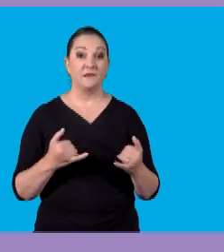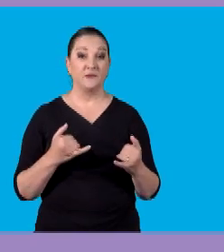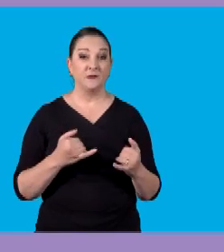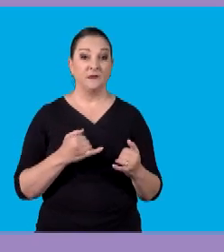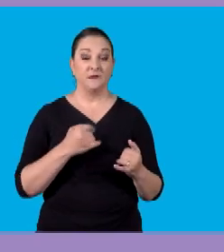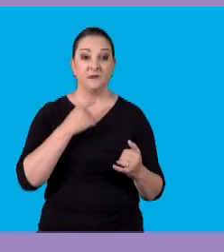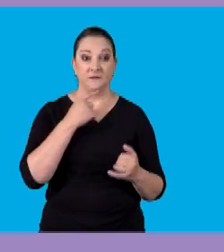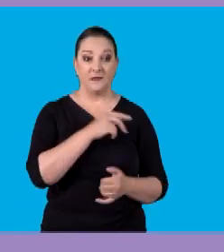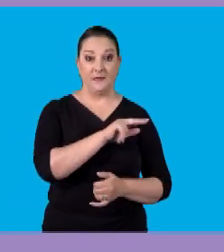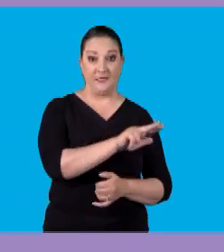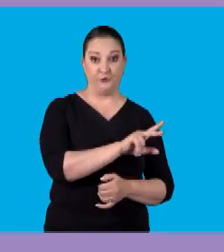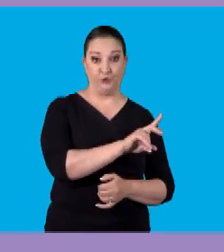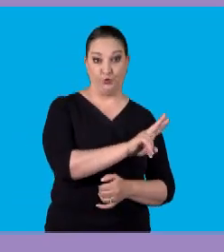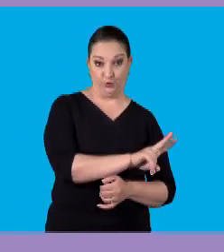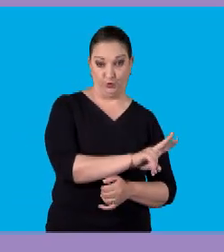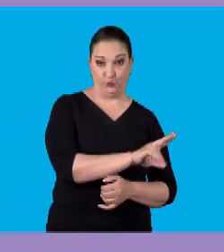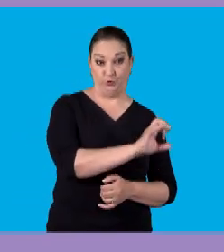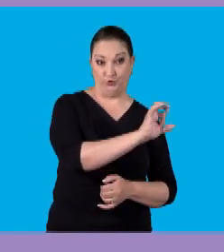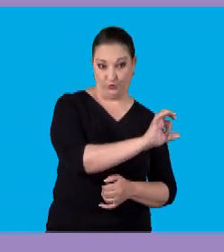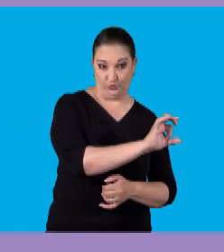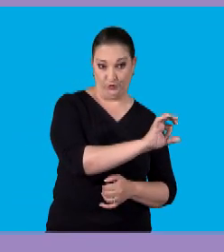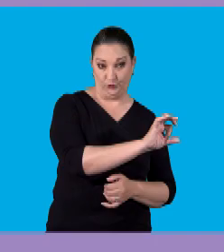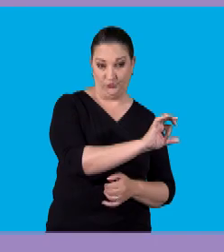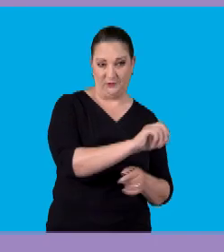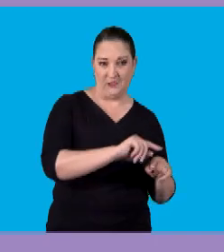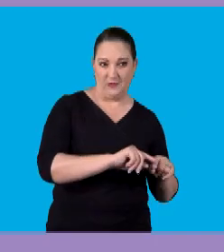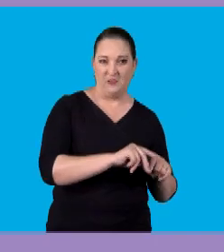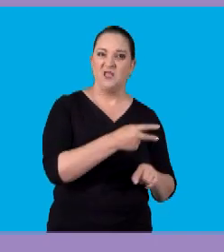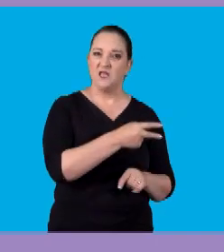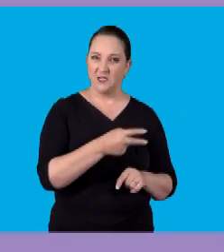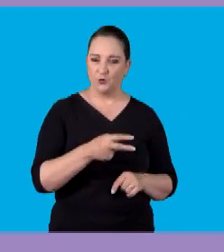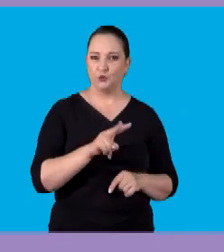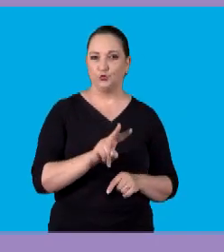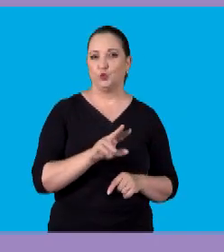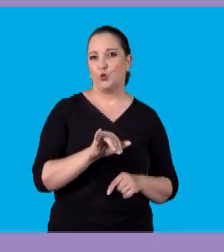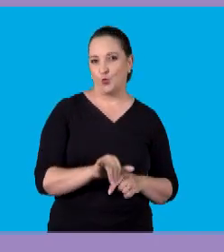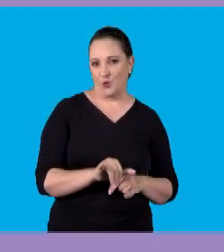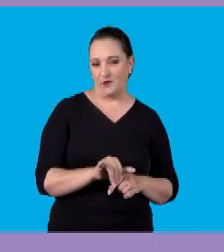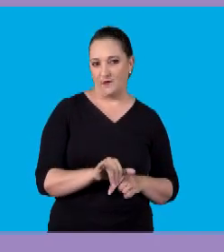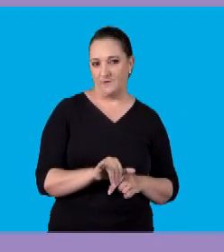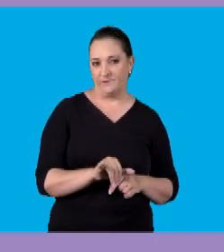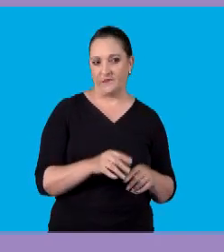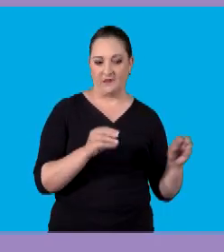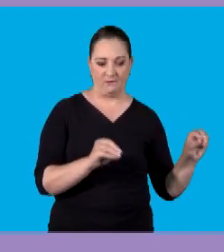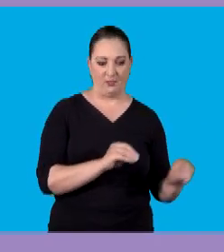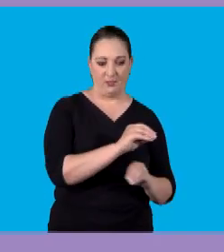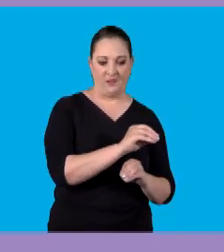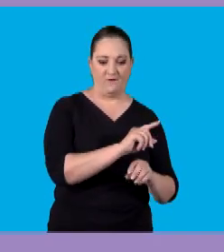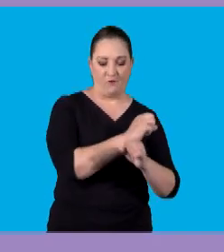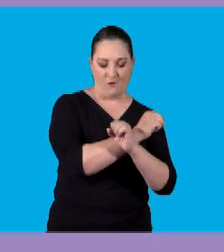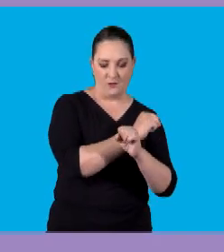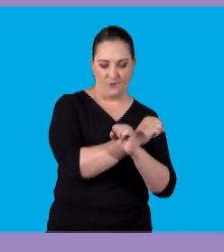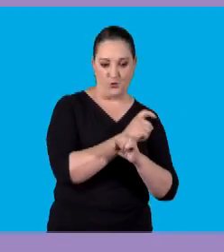So now we have 82 degrees is equals to 2y. And if we use the multiplicative